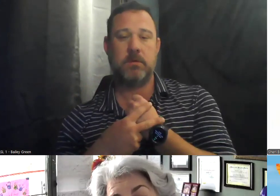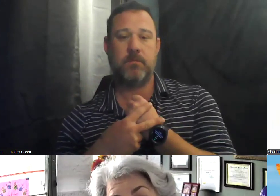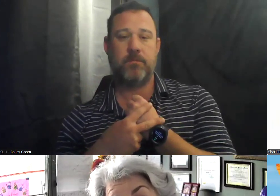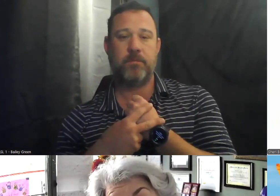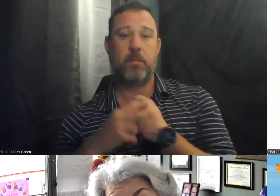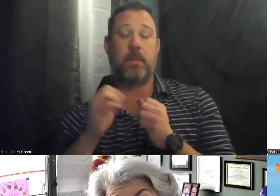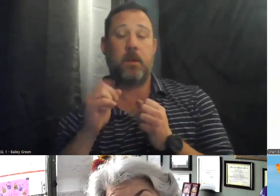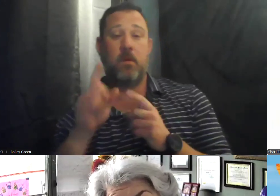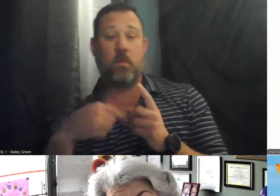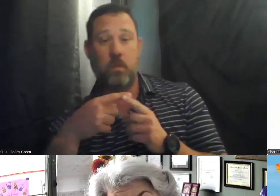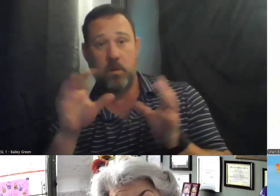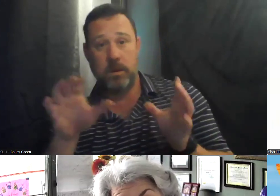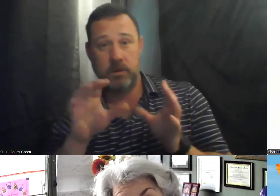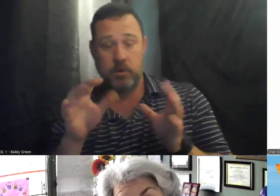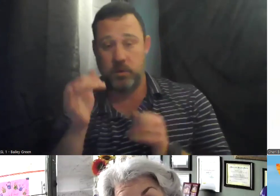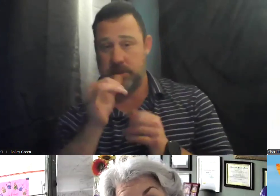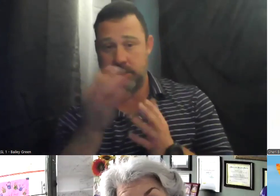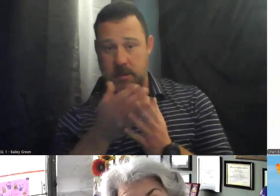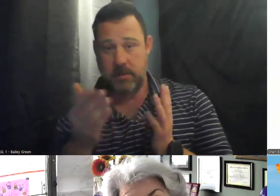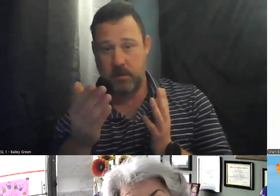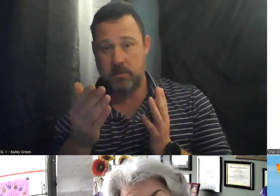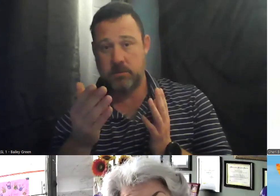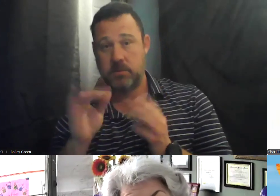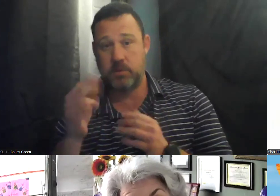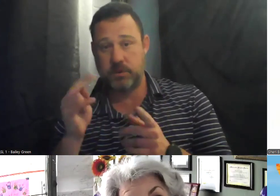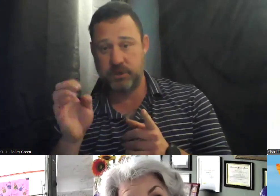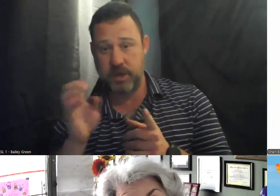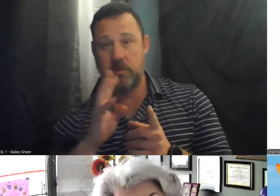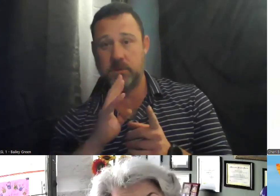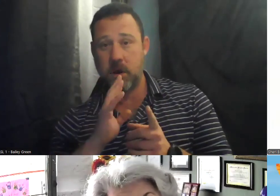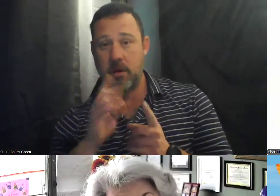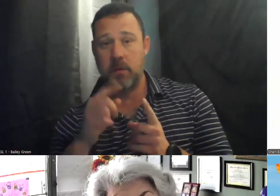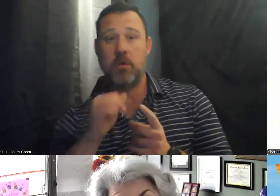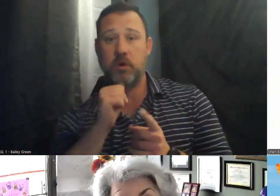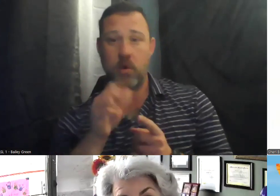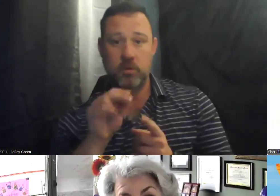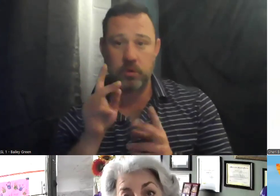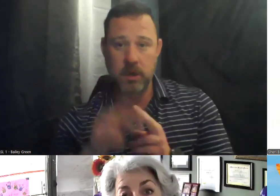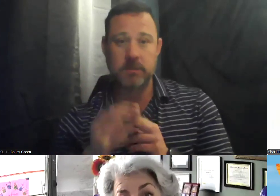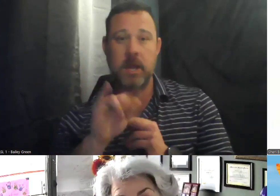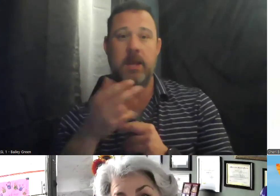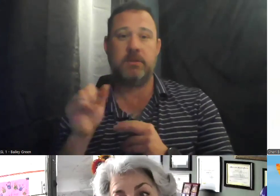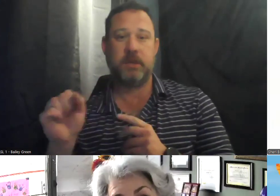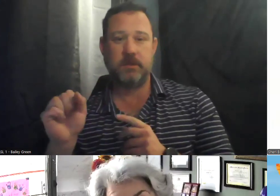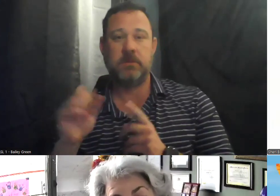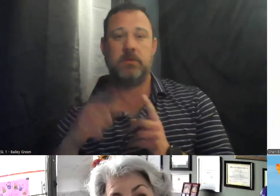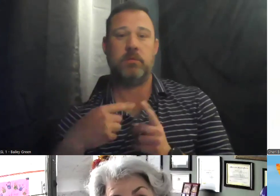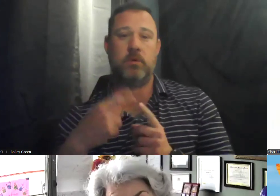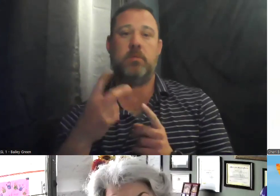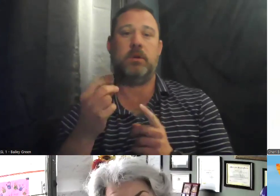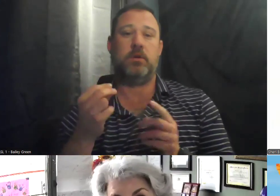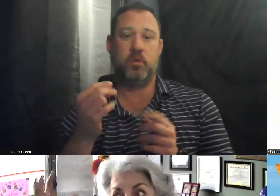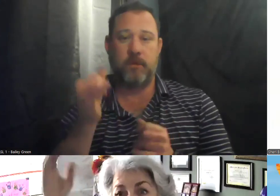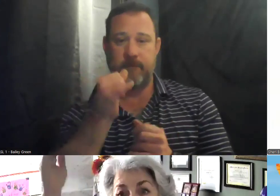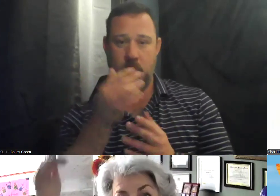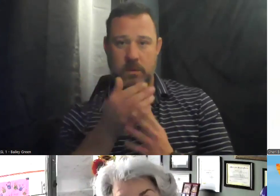when we do foolish things, and I was thinking when Janie was talking about don't do cuts to IHSS, when we do foolish